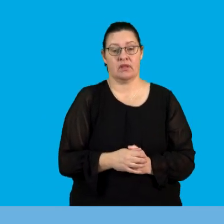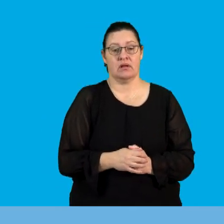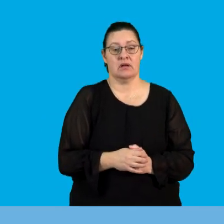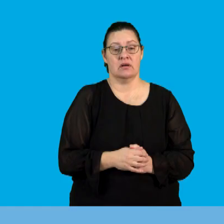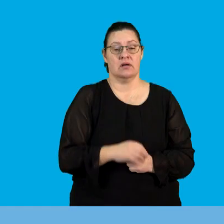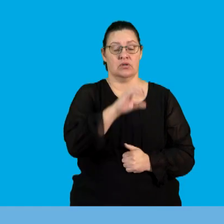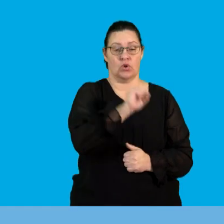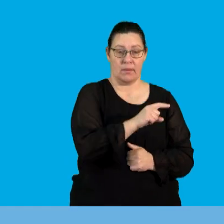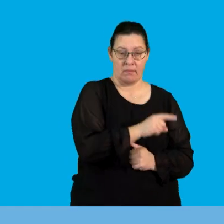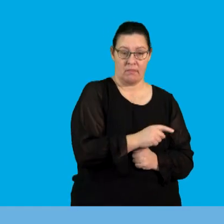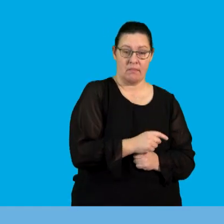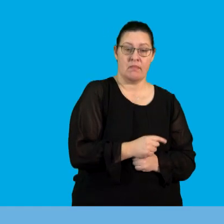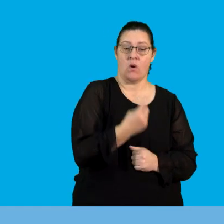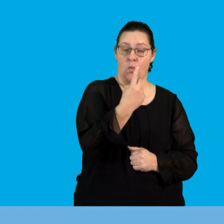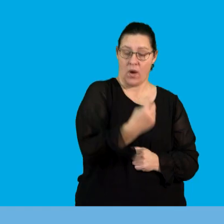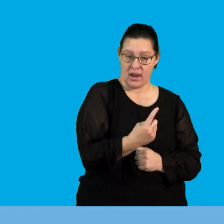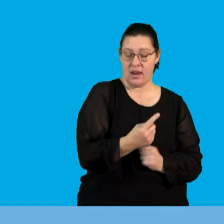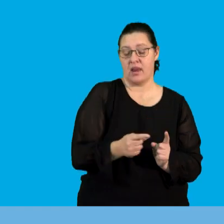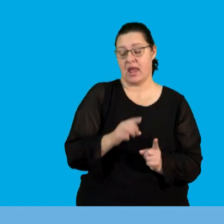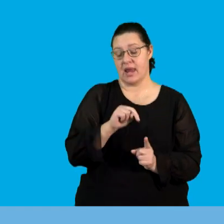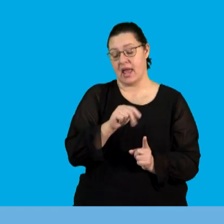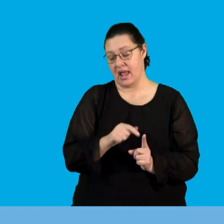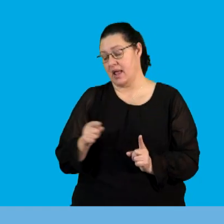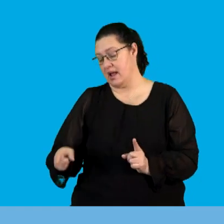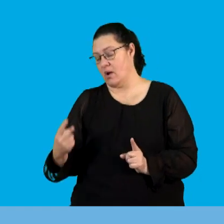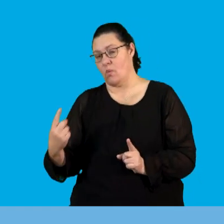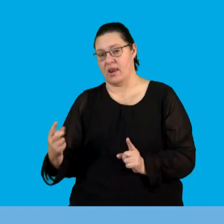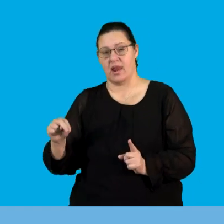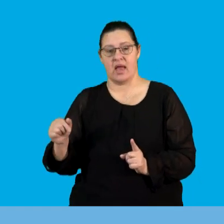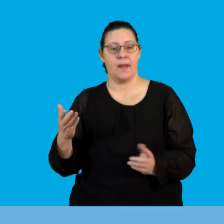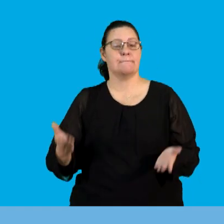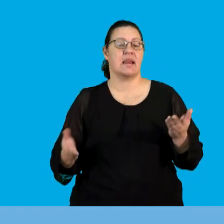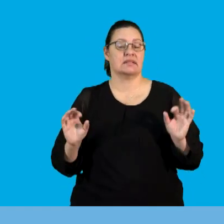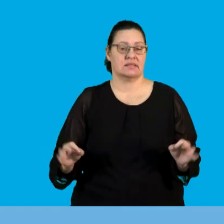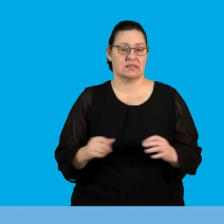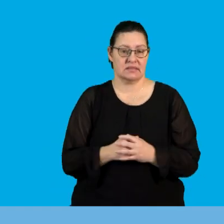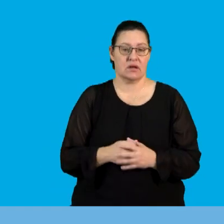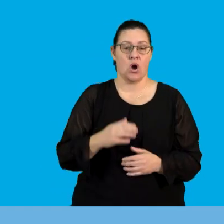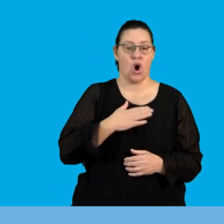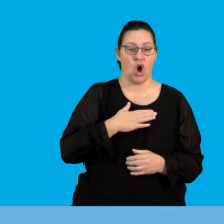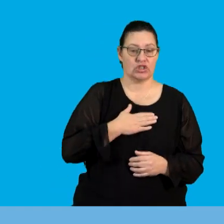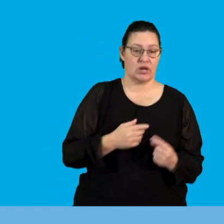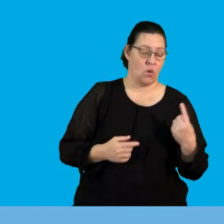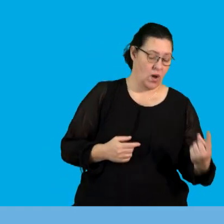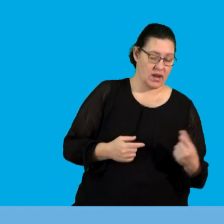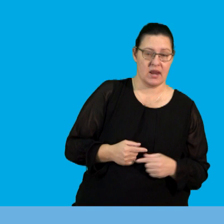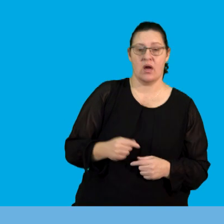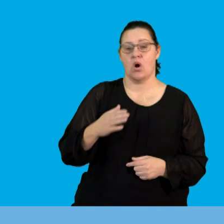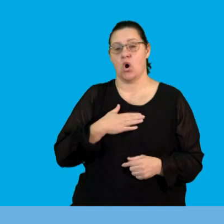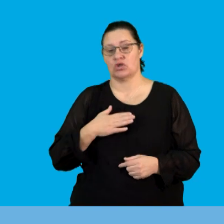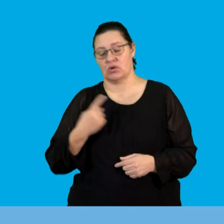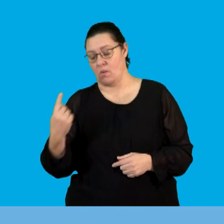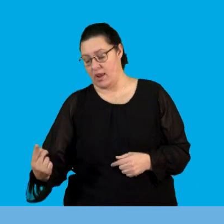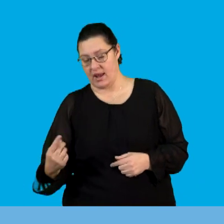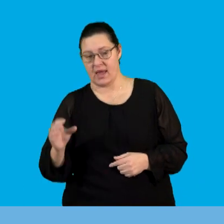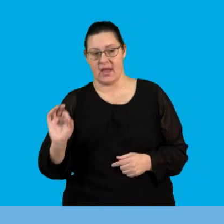balanced. Sodium, there's 1 sodium on the left, 1 sodium on the right-hand side, balanced. Oxygen, there's 1 oxygen on the